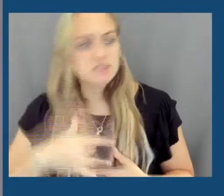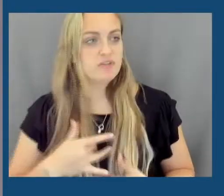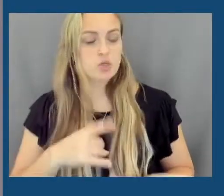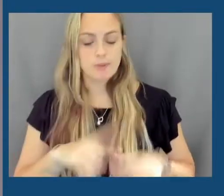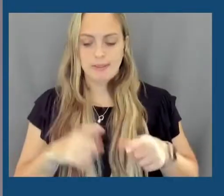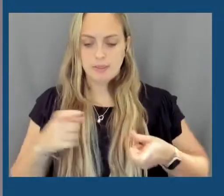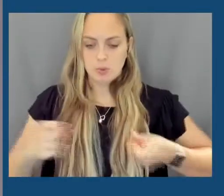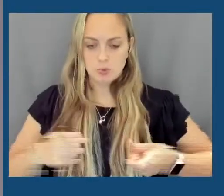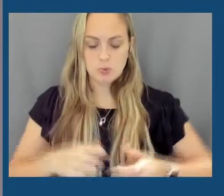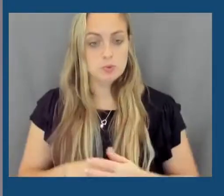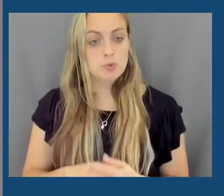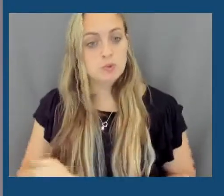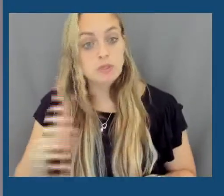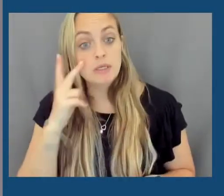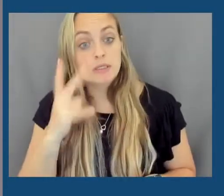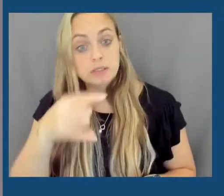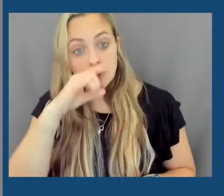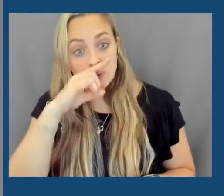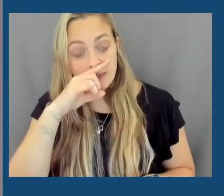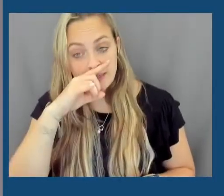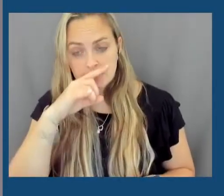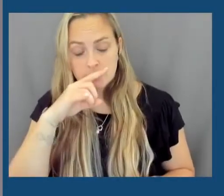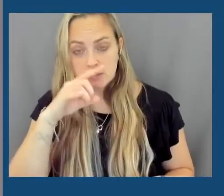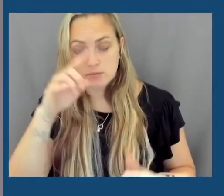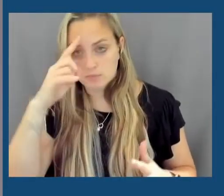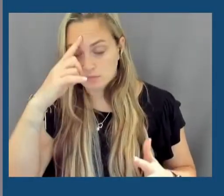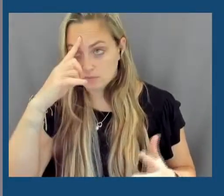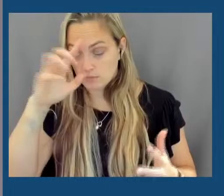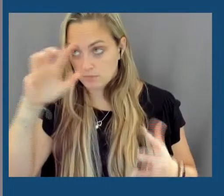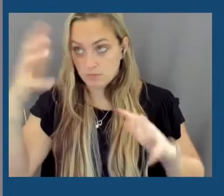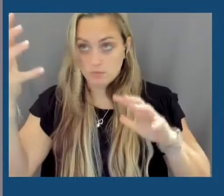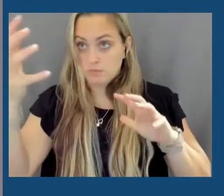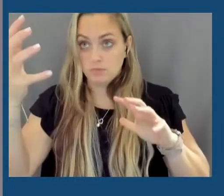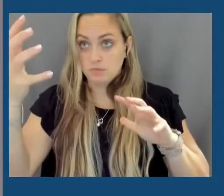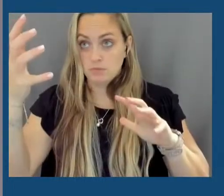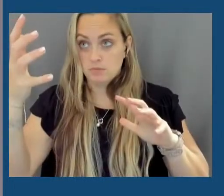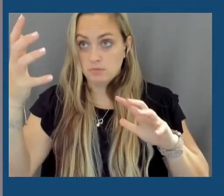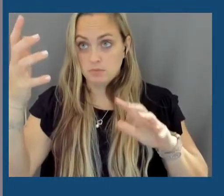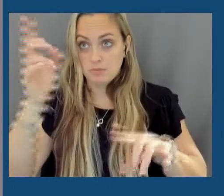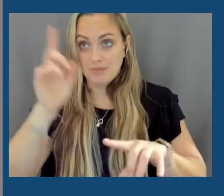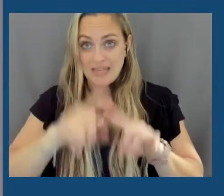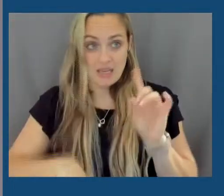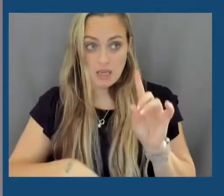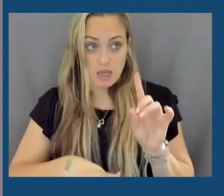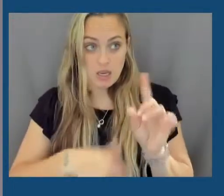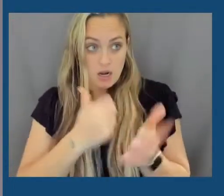kid spiraling and they can't keep them out of this toxic abyss.